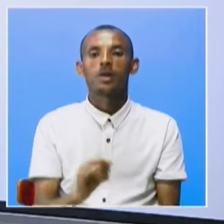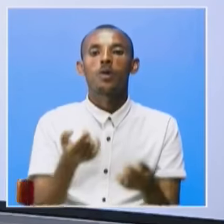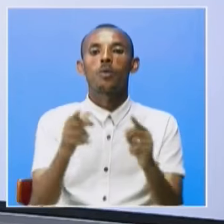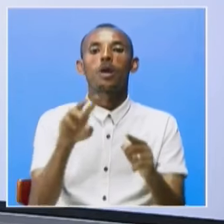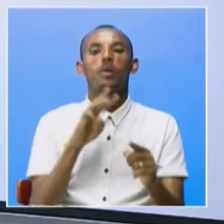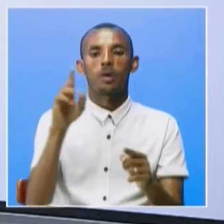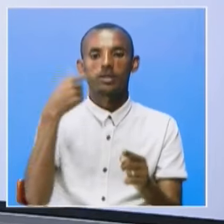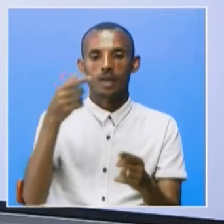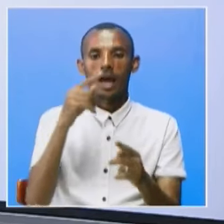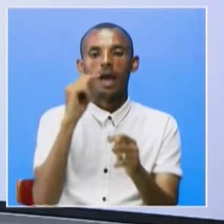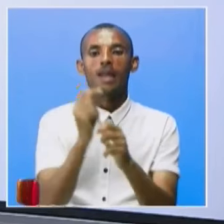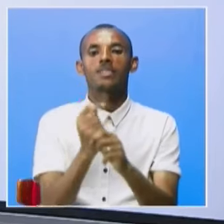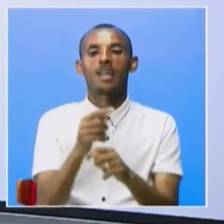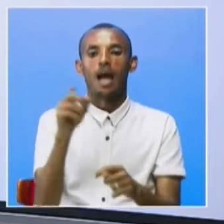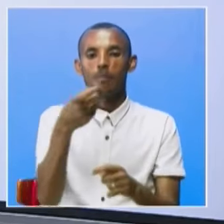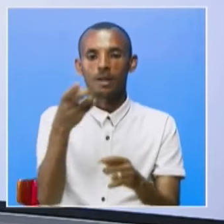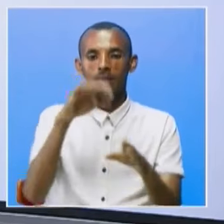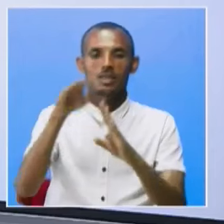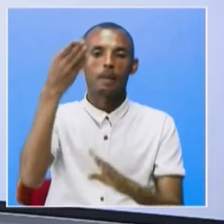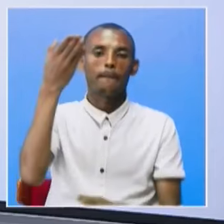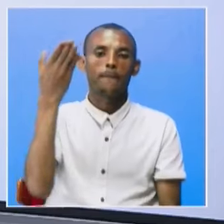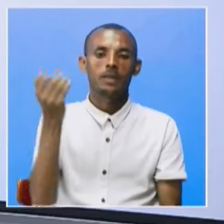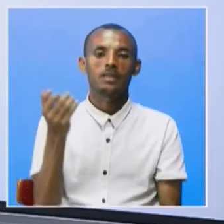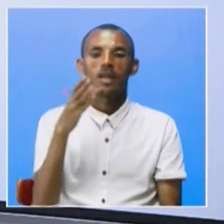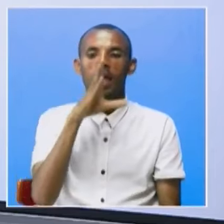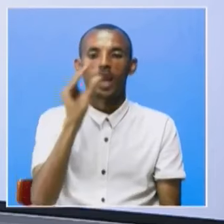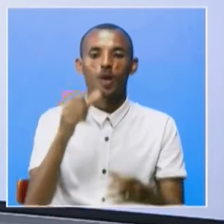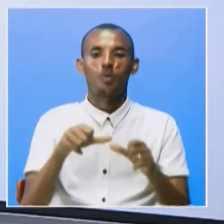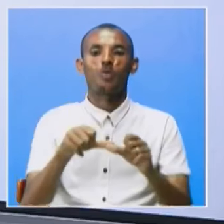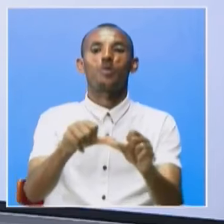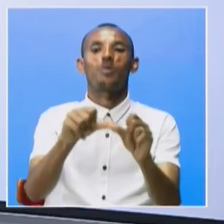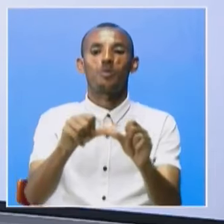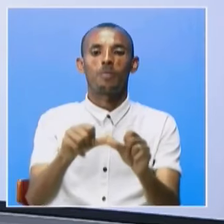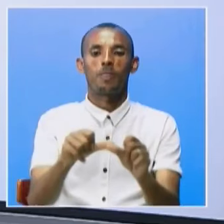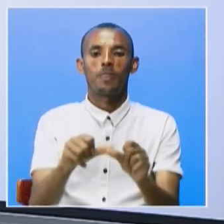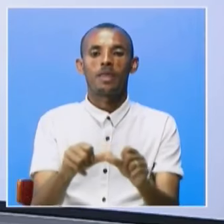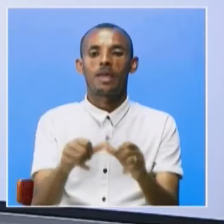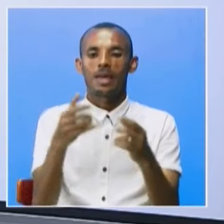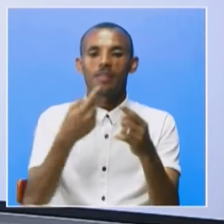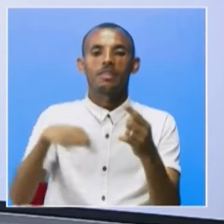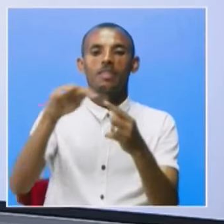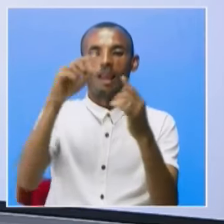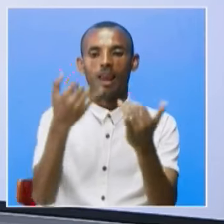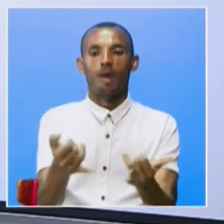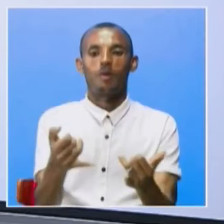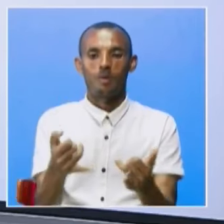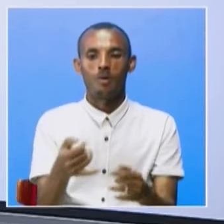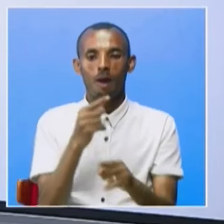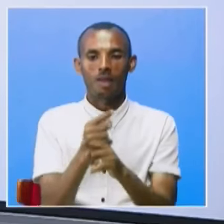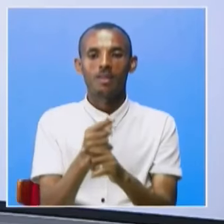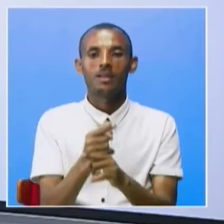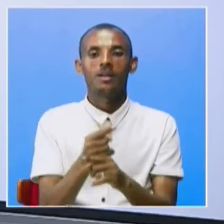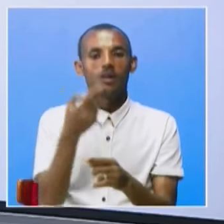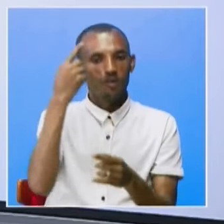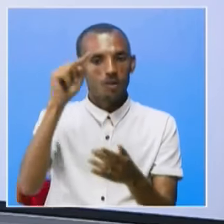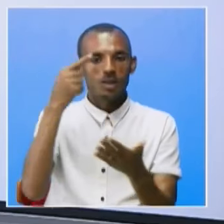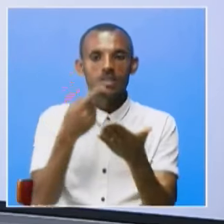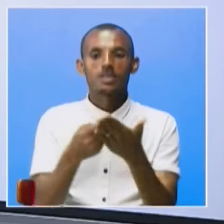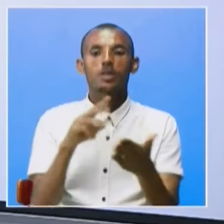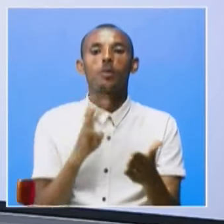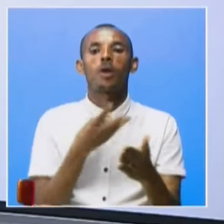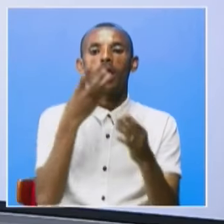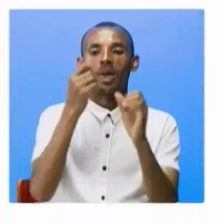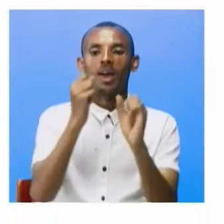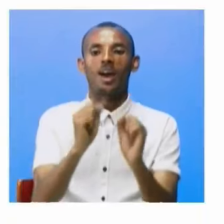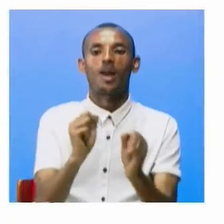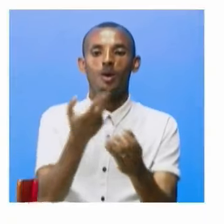that an action happened in the past and continue until now, all right? For this, and we can also use